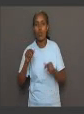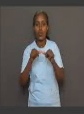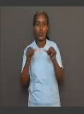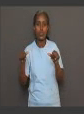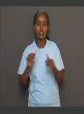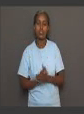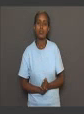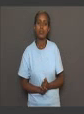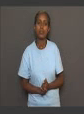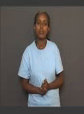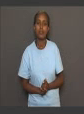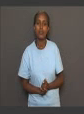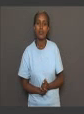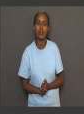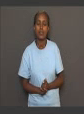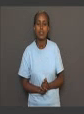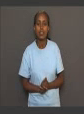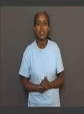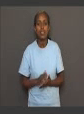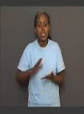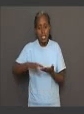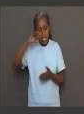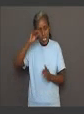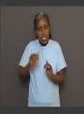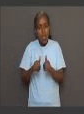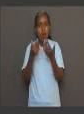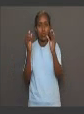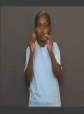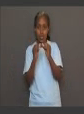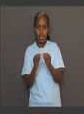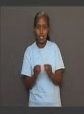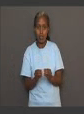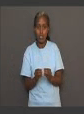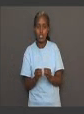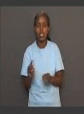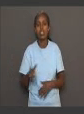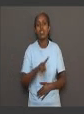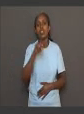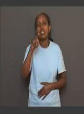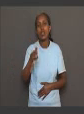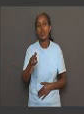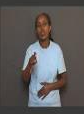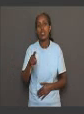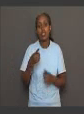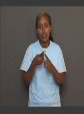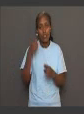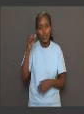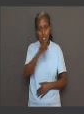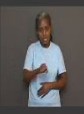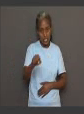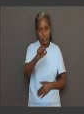units. Let us learn how to calculate the equation for this sphere.